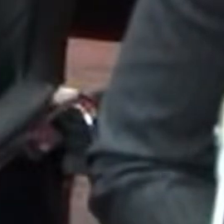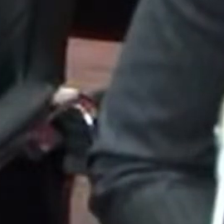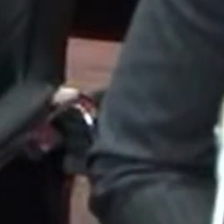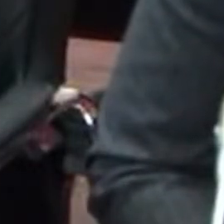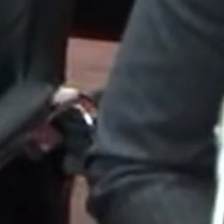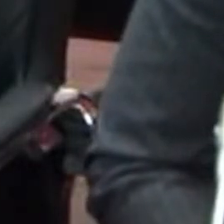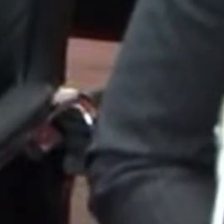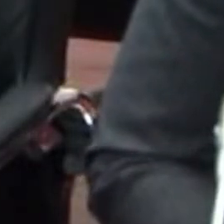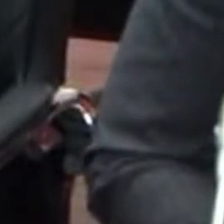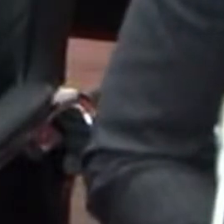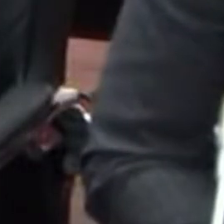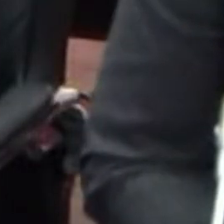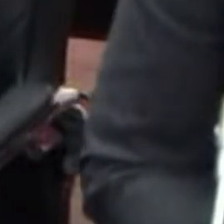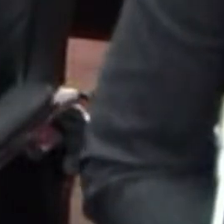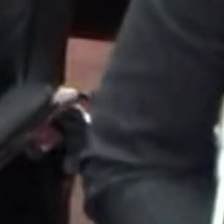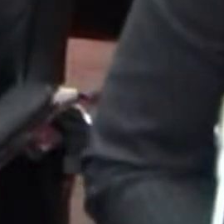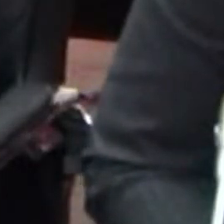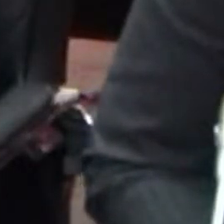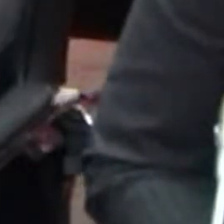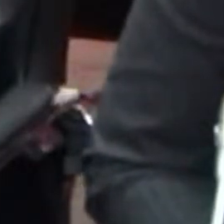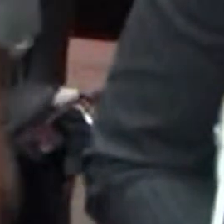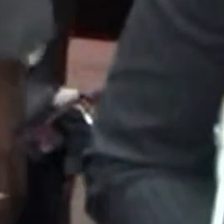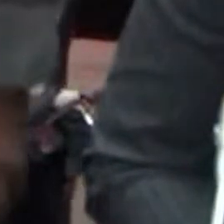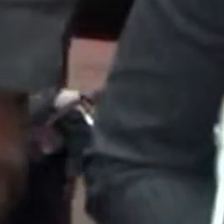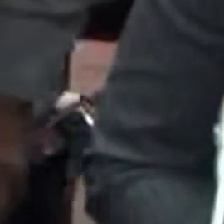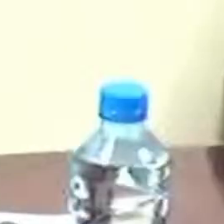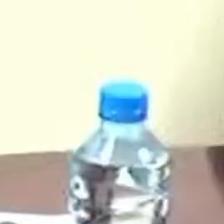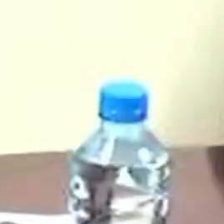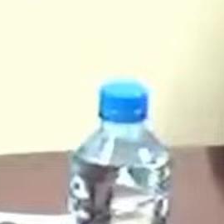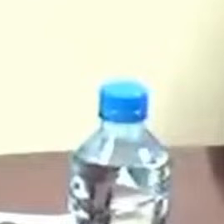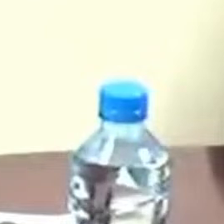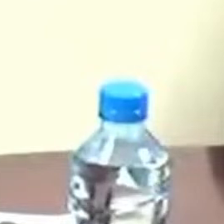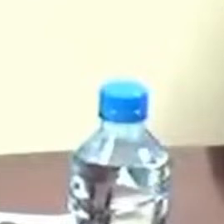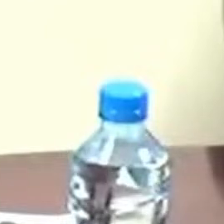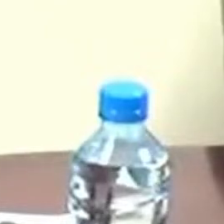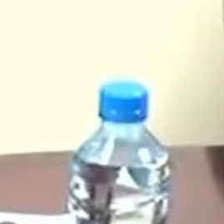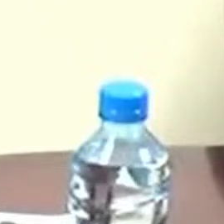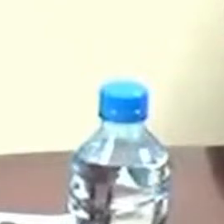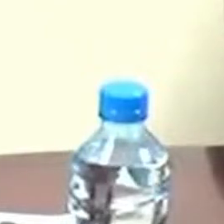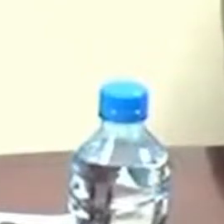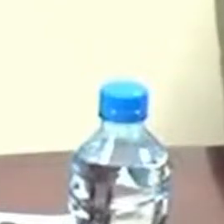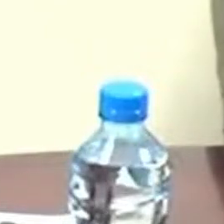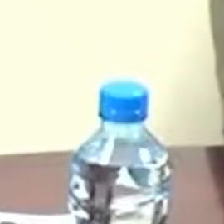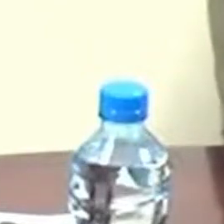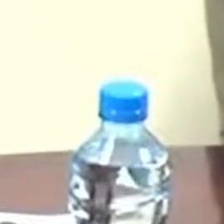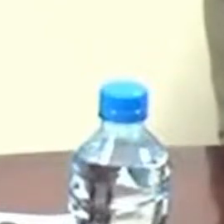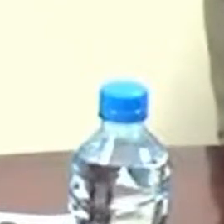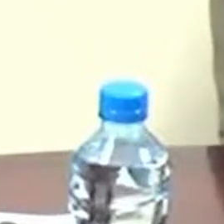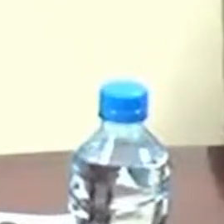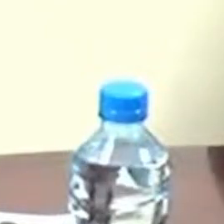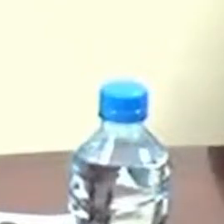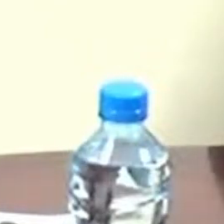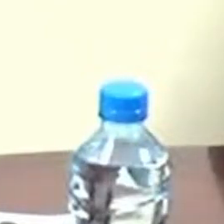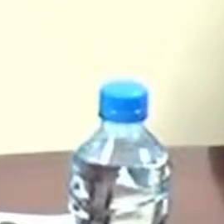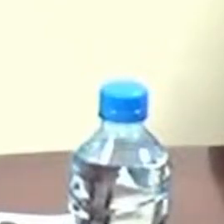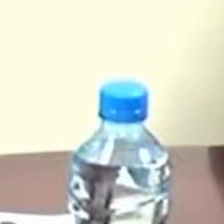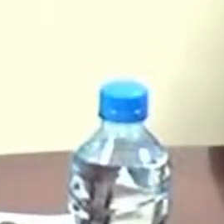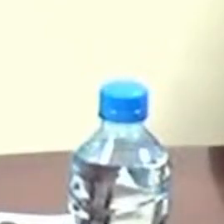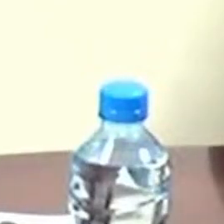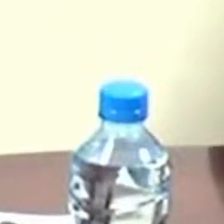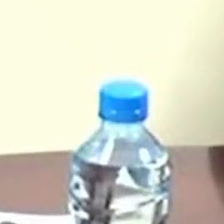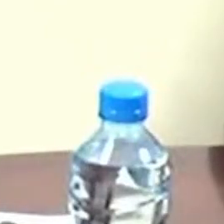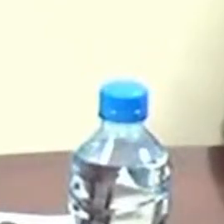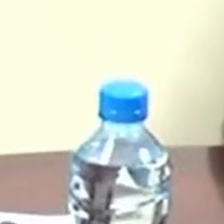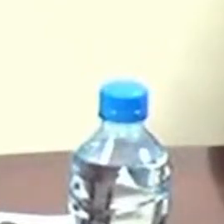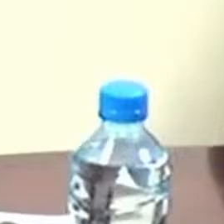everything? I submit, Chair. Thank you very much, Honorable Sialubalo, for that important question. Permanent Secretary, you may